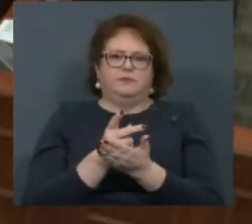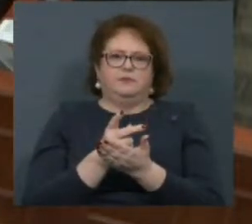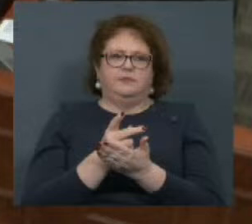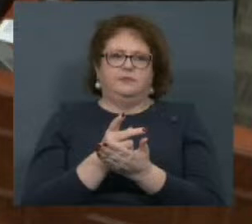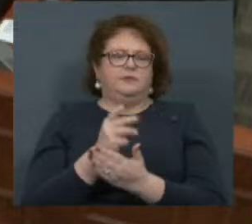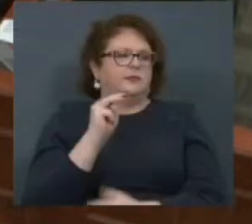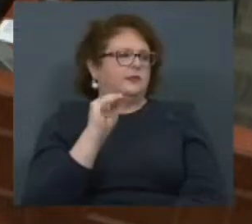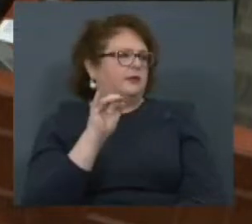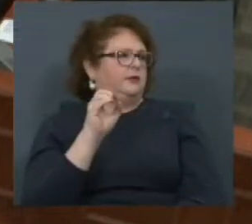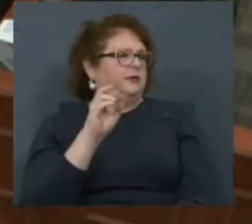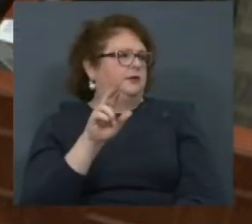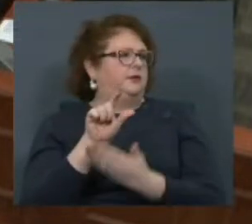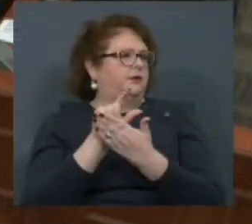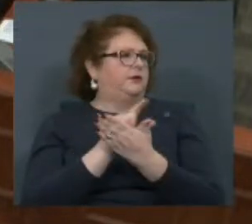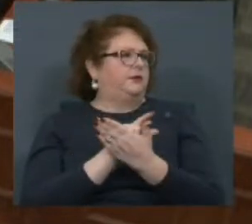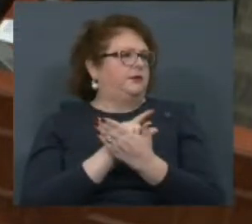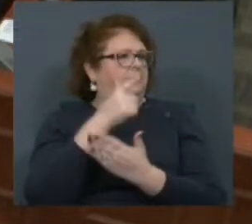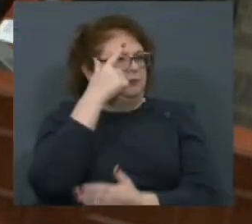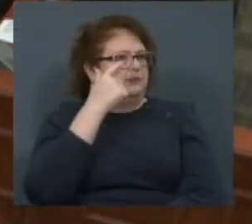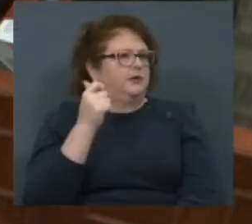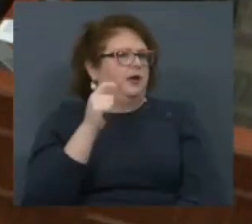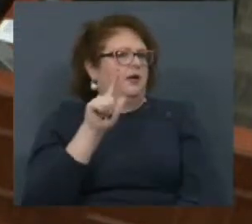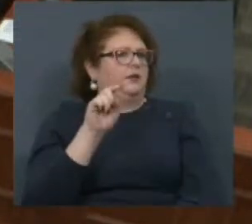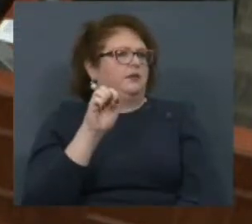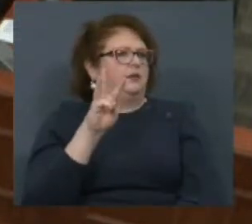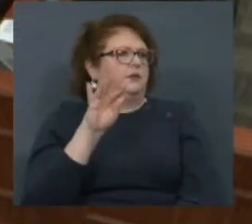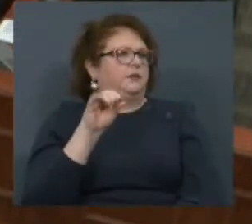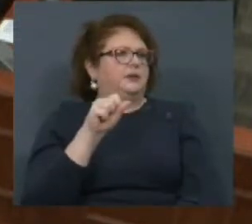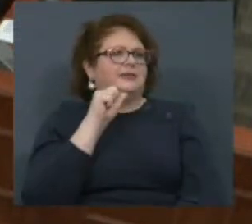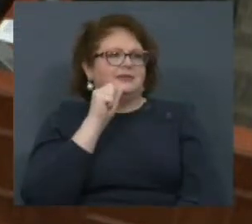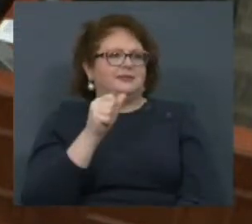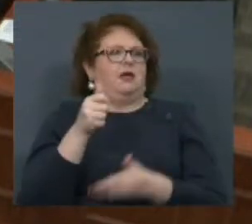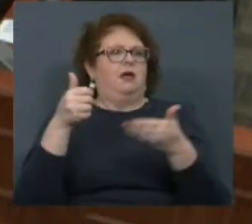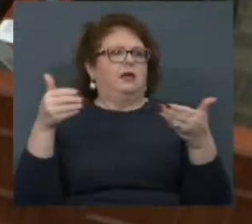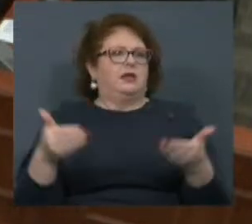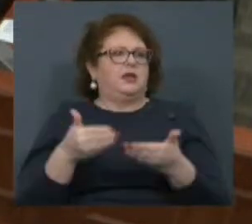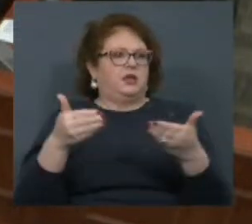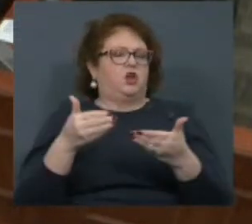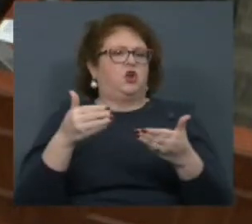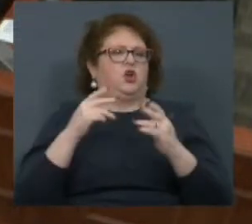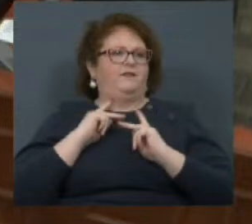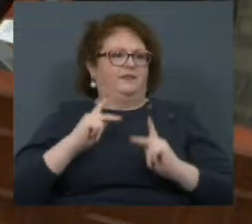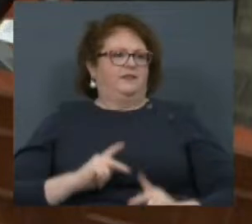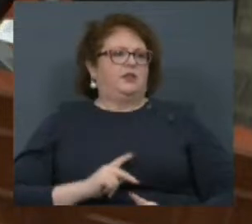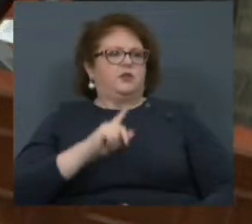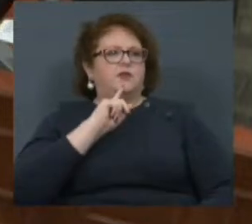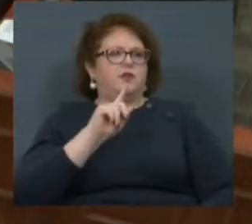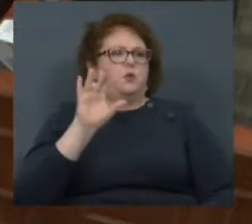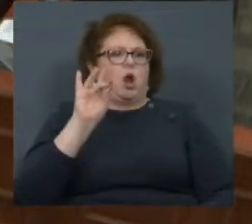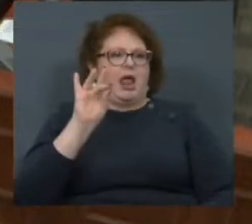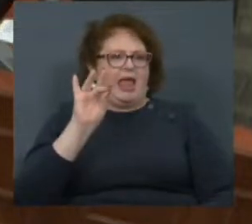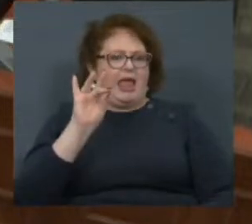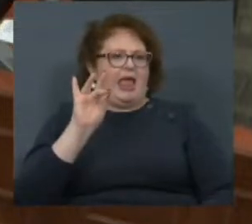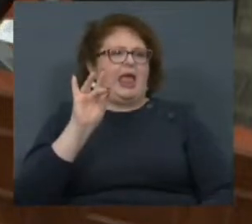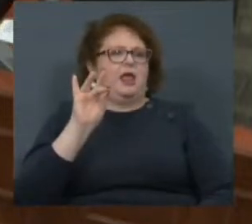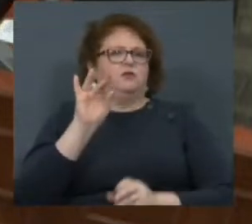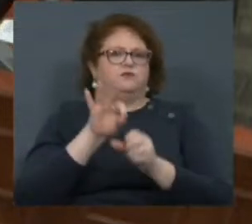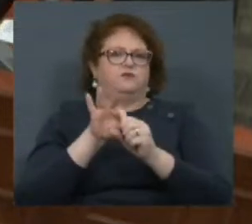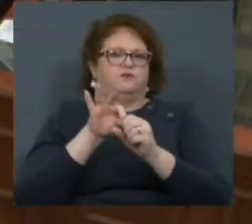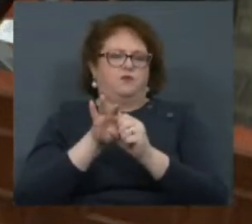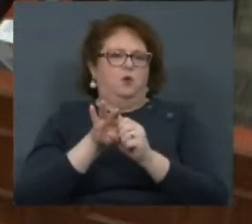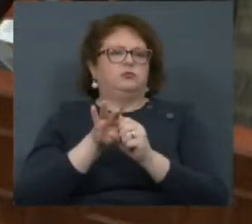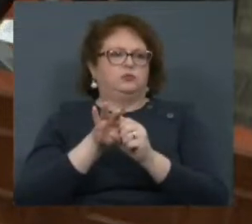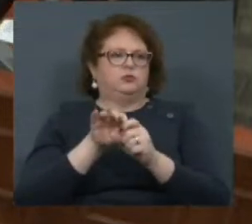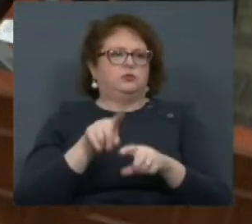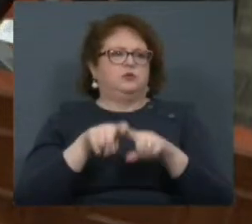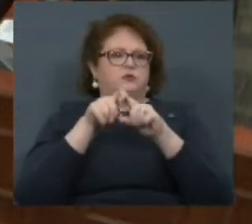Mayor, for the record, because Director Lewis is not physically present, there were 8 votes to suspend the rules and to go to the third